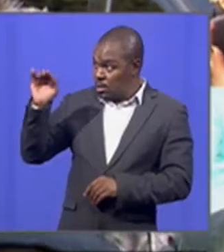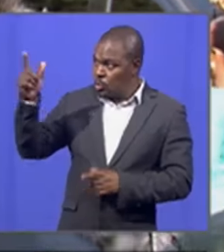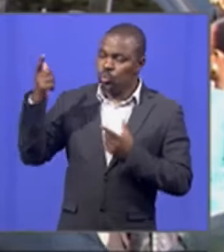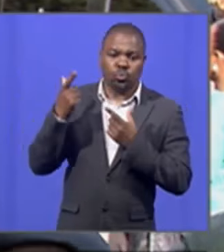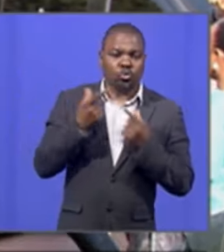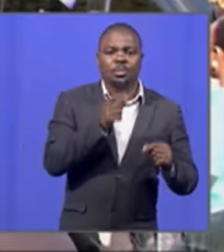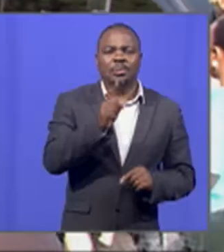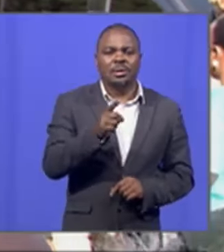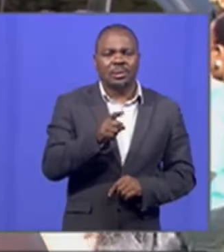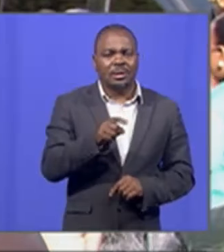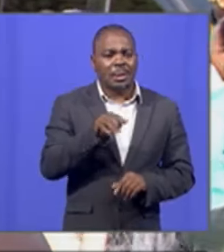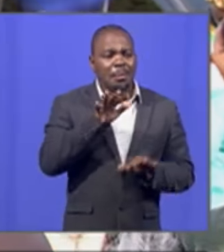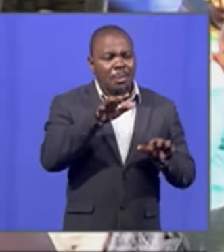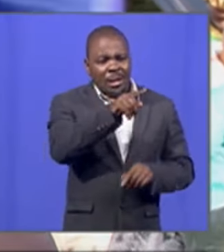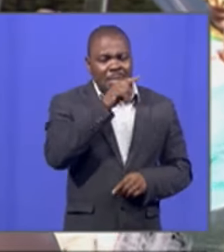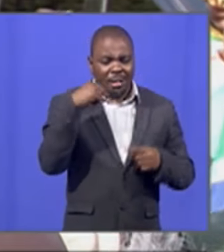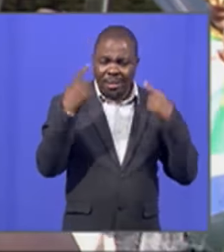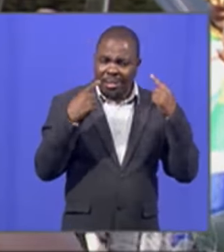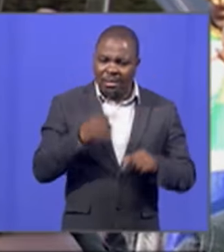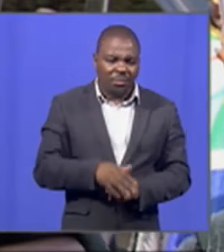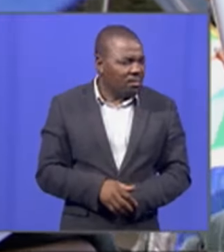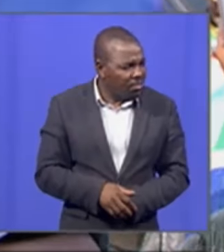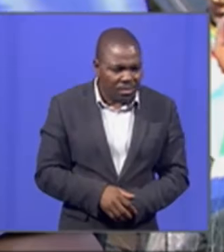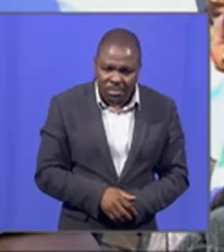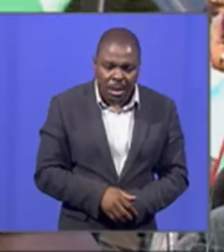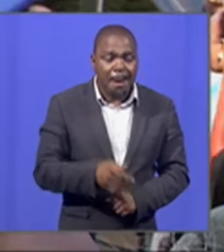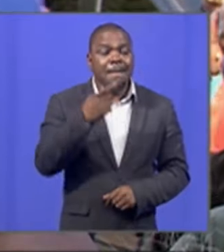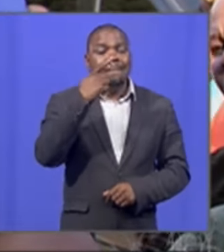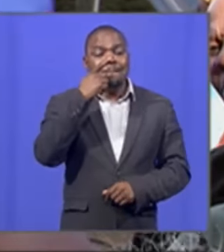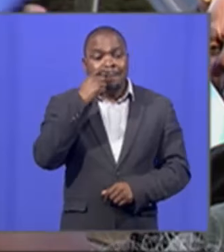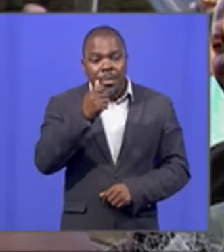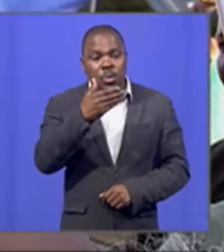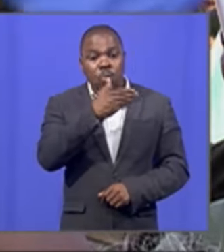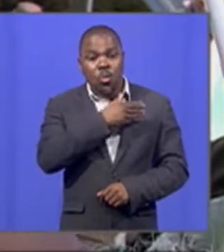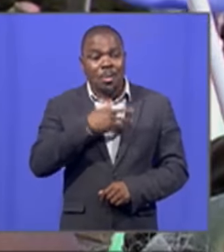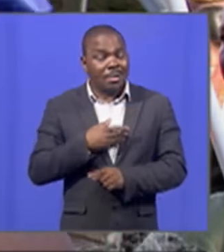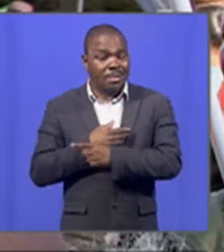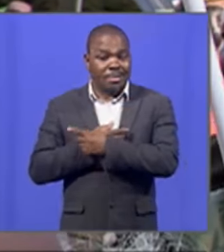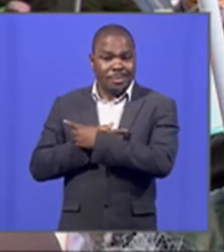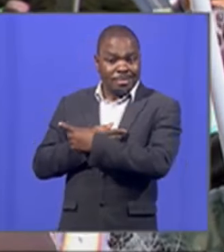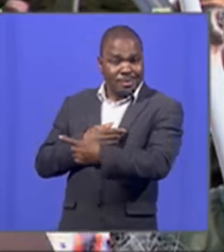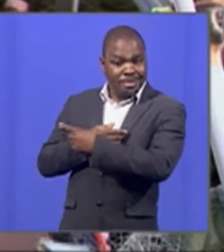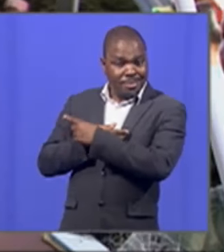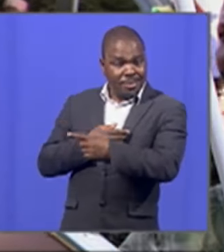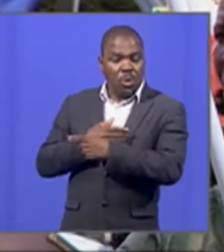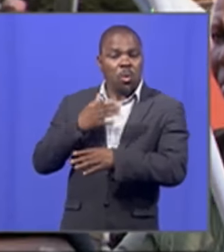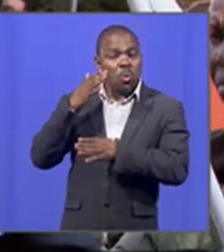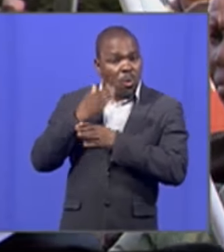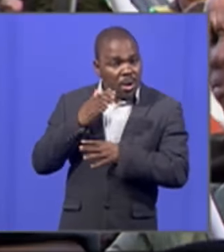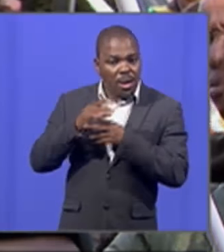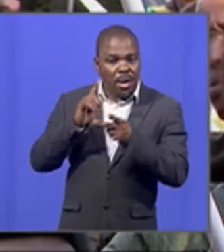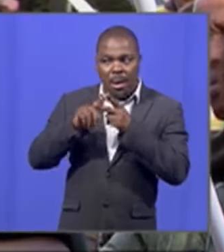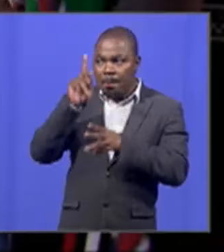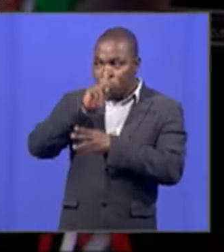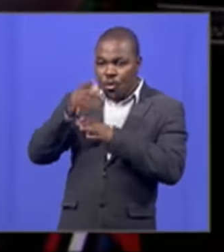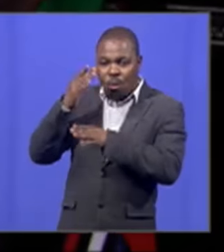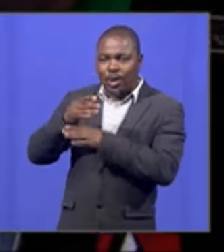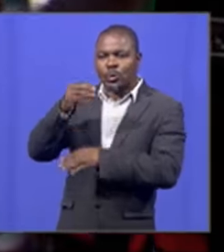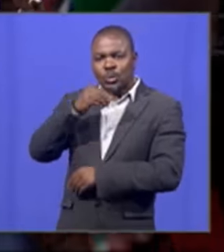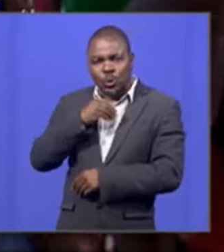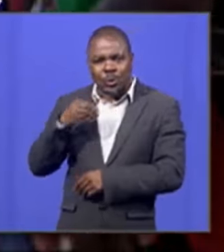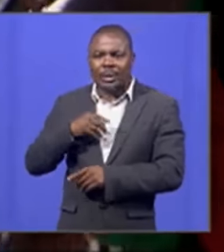These people can't be crazy. They can't. These are men and women who had houses, who work. These are professionals. These are